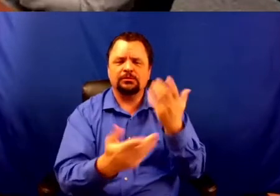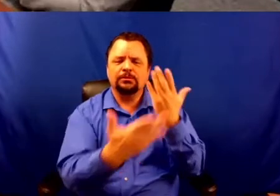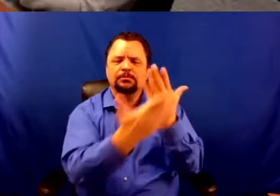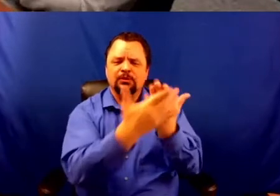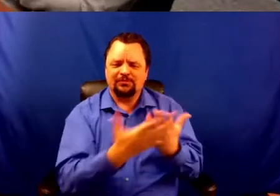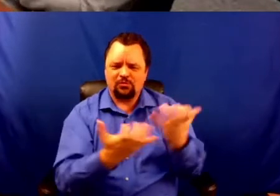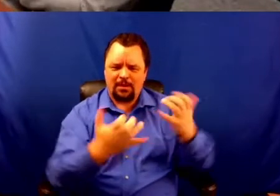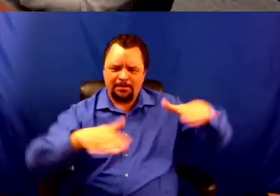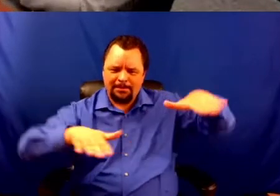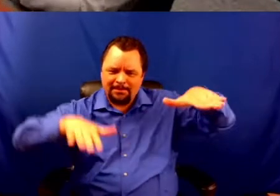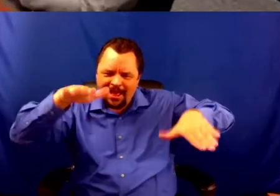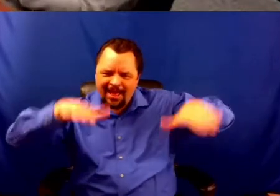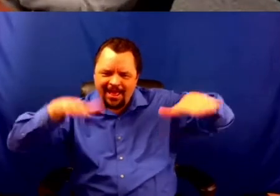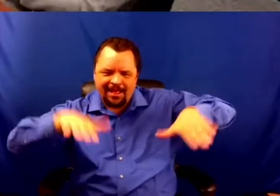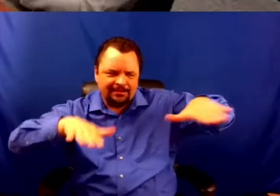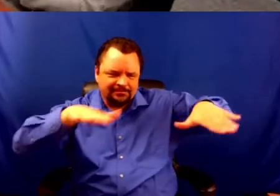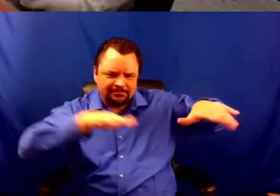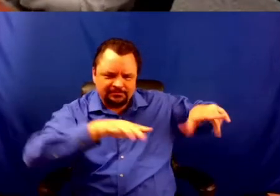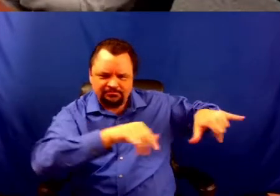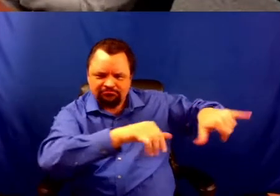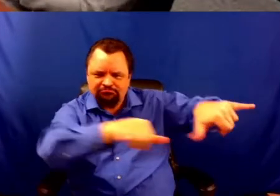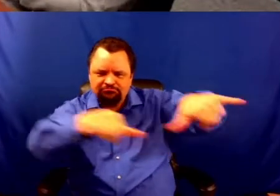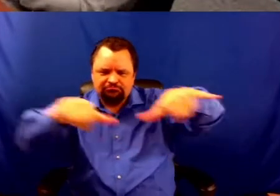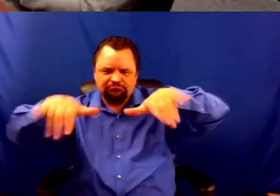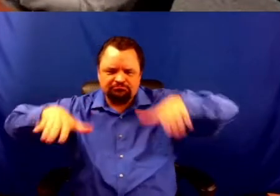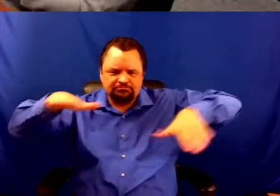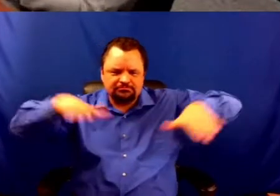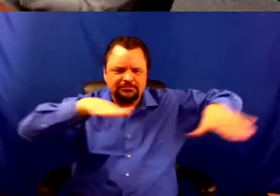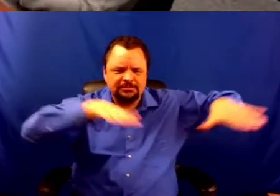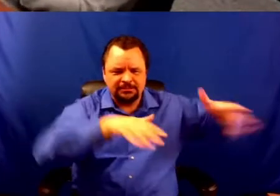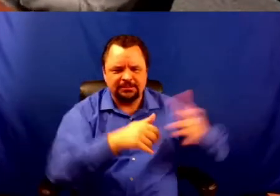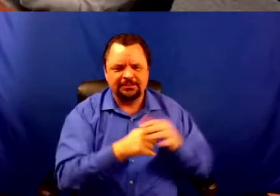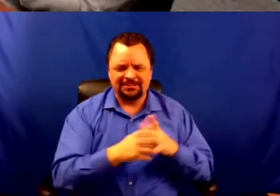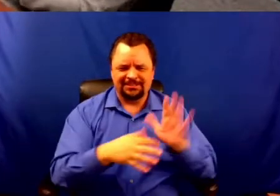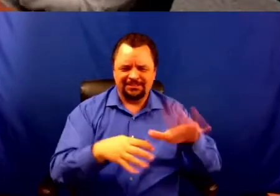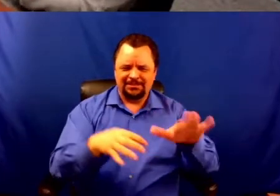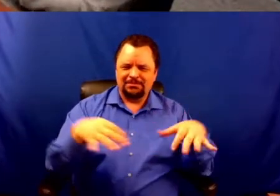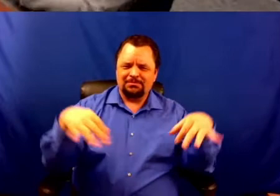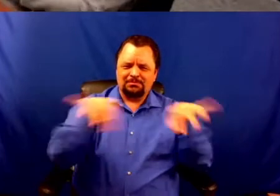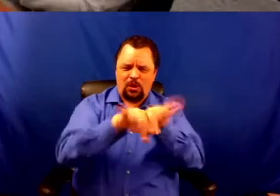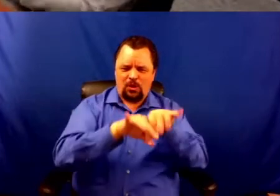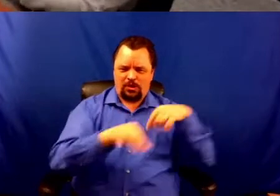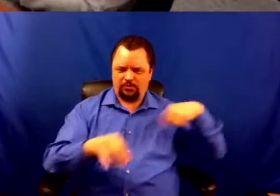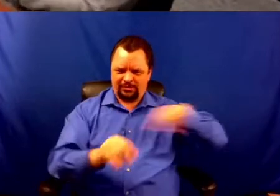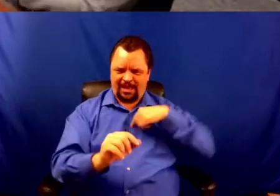And I think it was an important thing for us to point out that all of our,